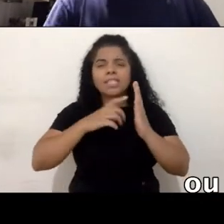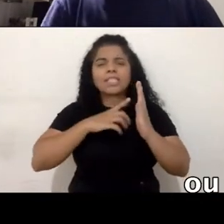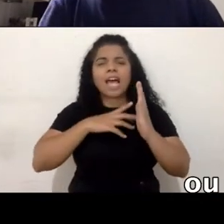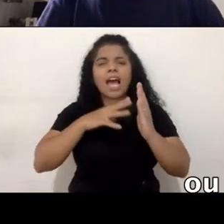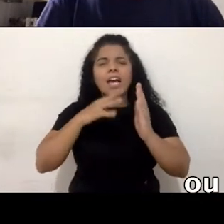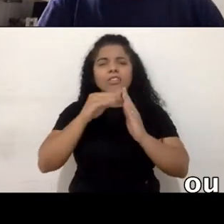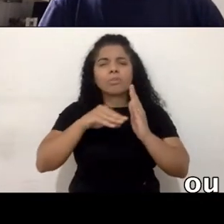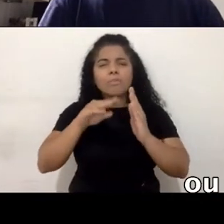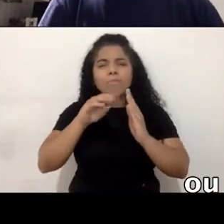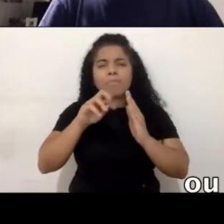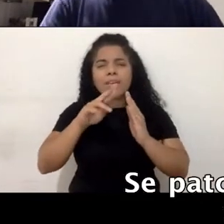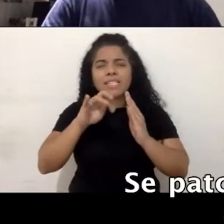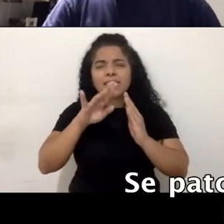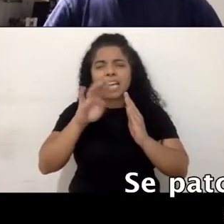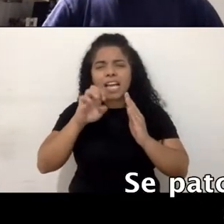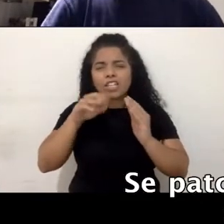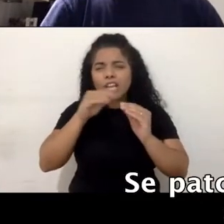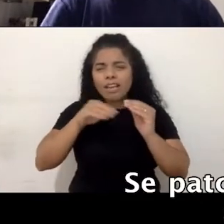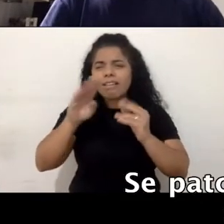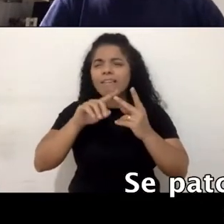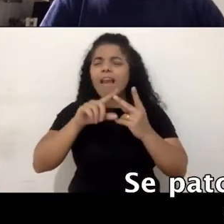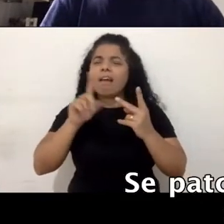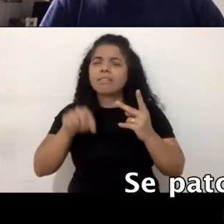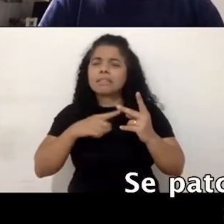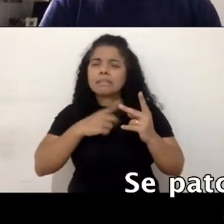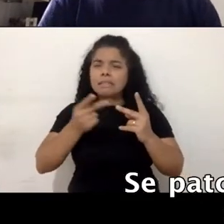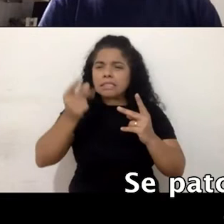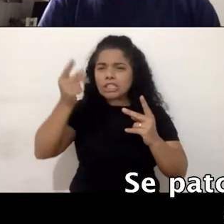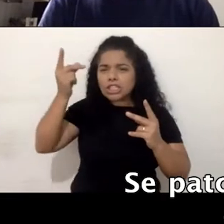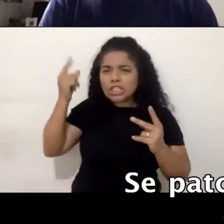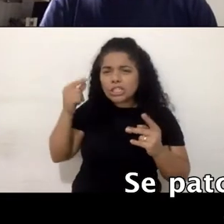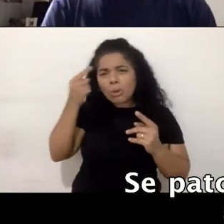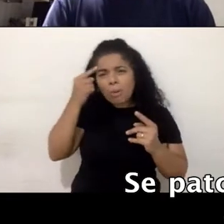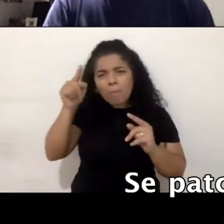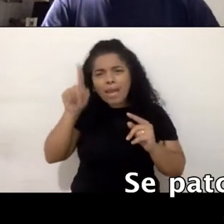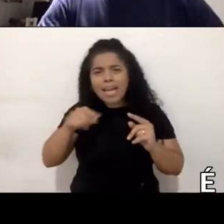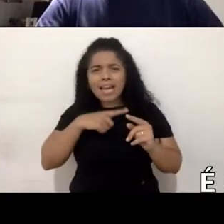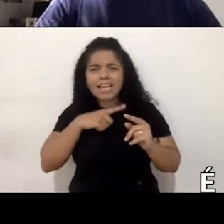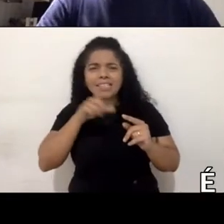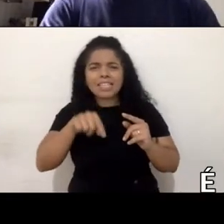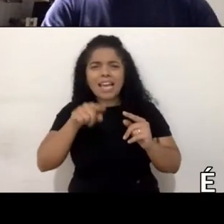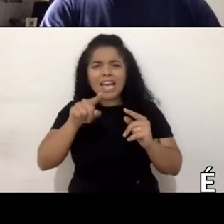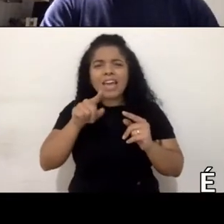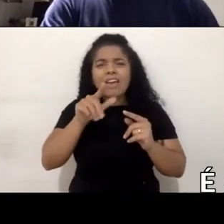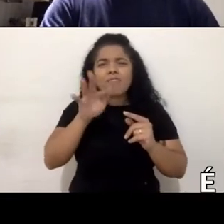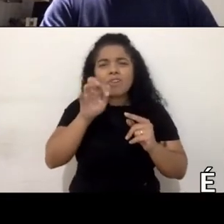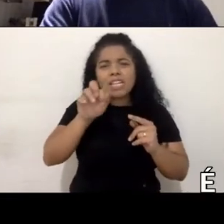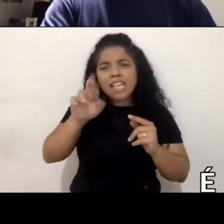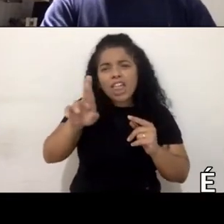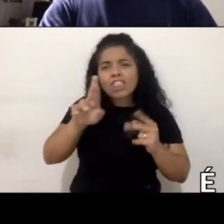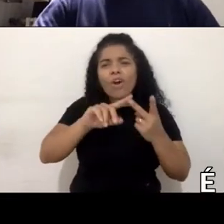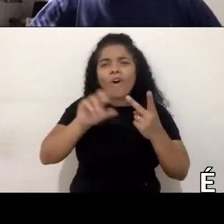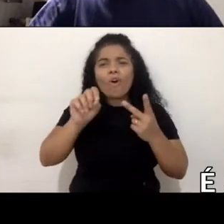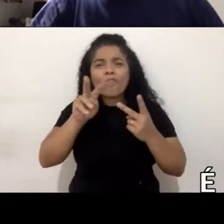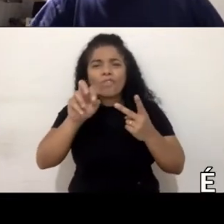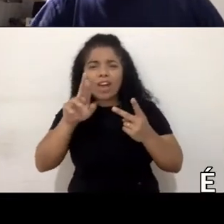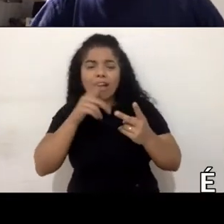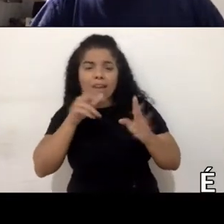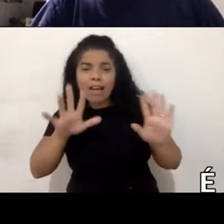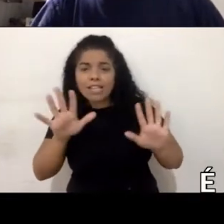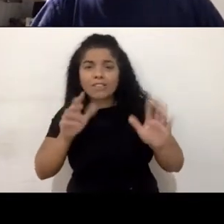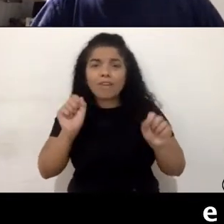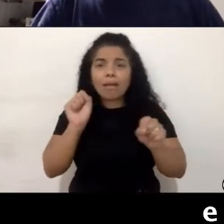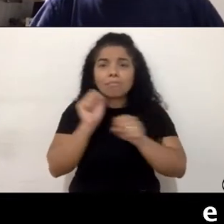going to stop supporting it? Or are patches and security updates no longer going to be available? And so this is where, if we focus on being